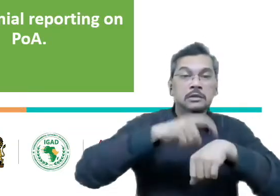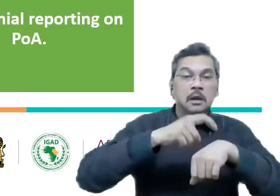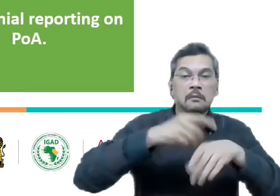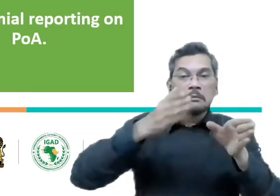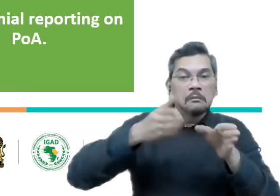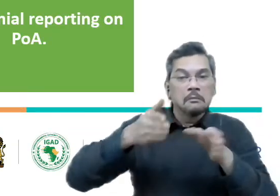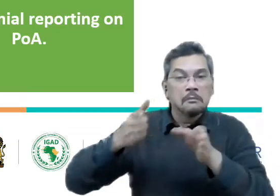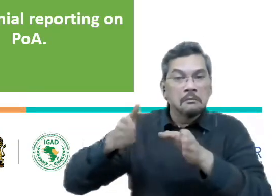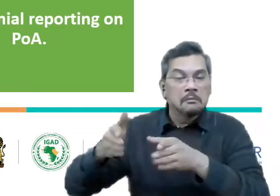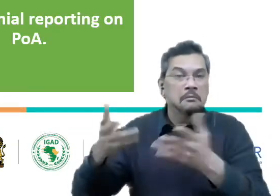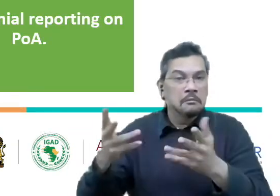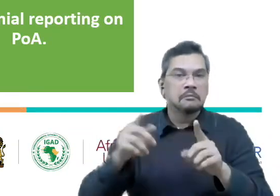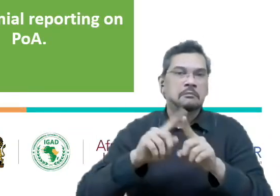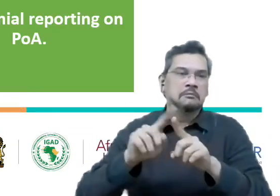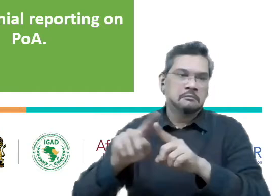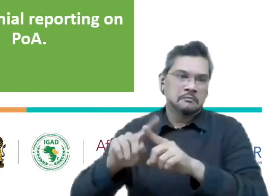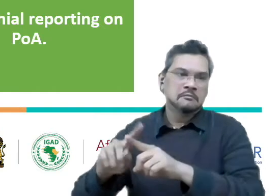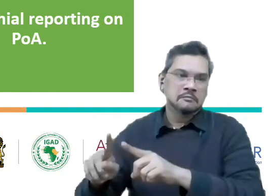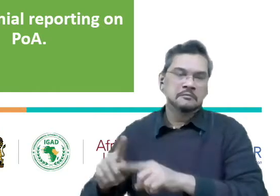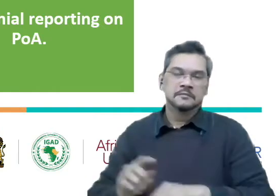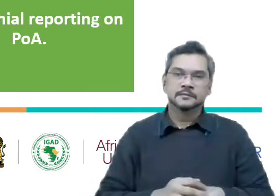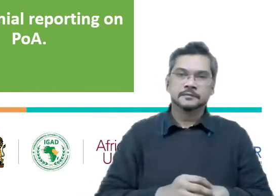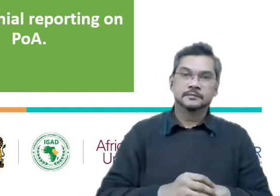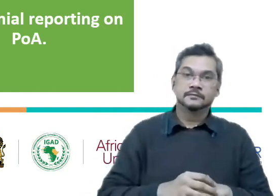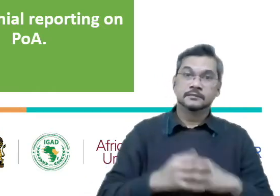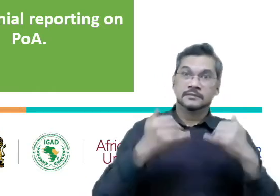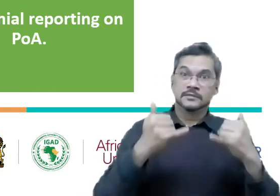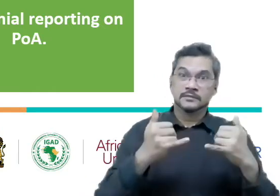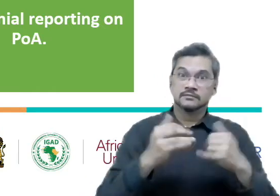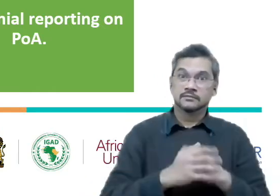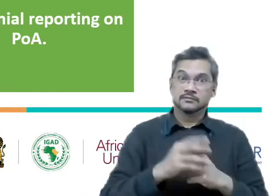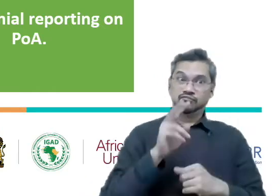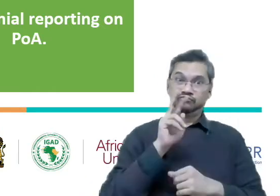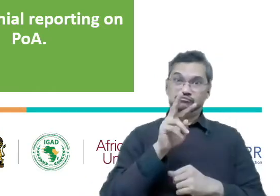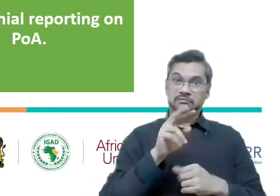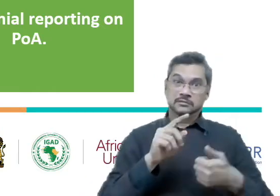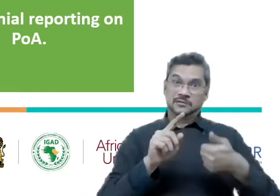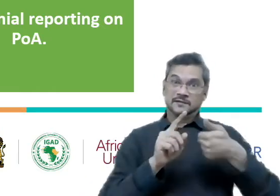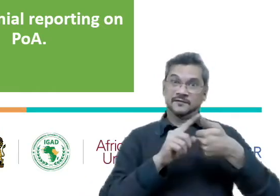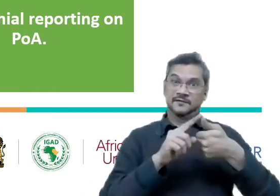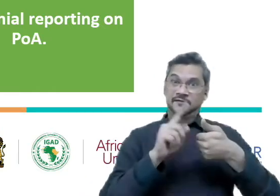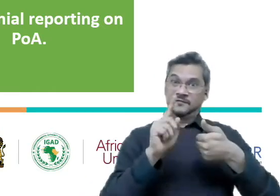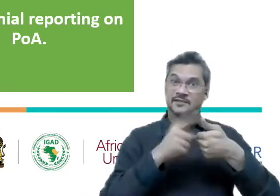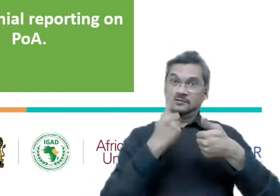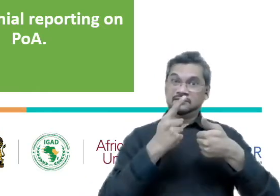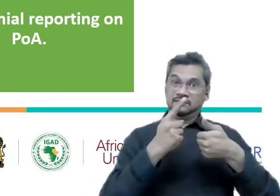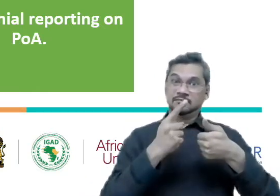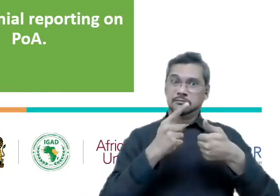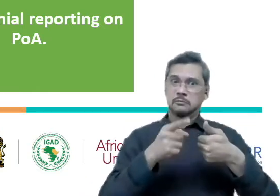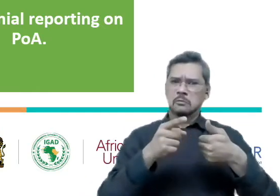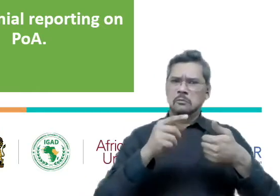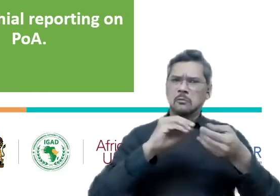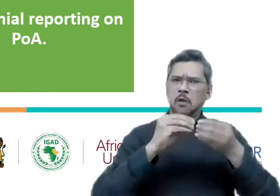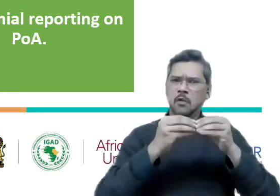Now, looking at priority 1, there are a number of strategic areas that we have proposed in the new